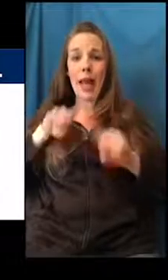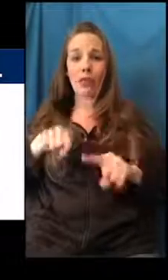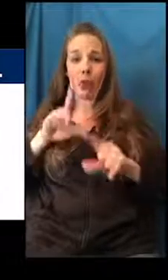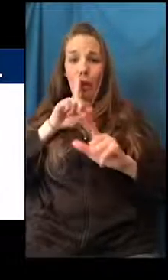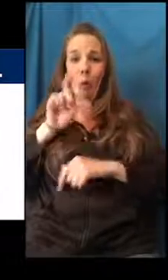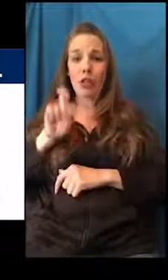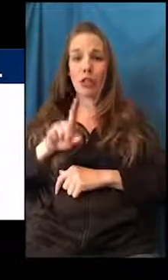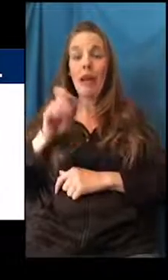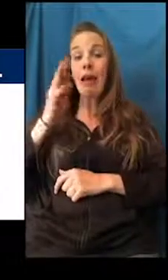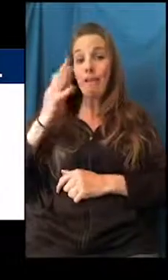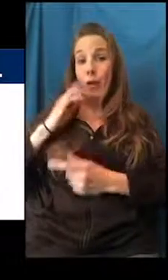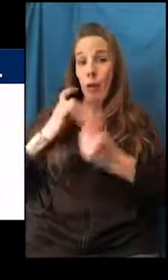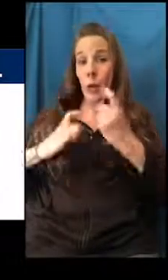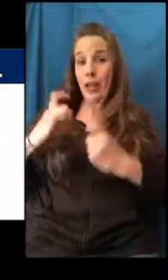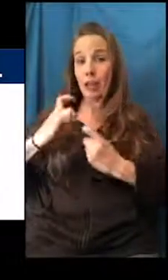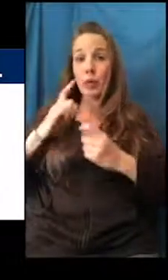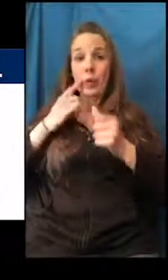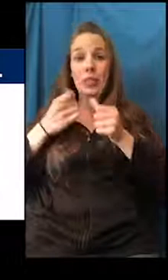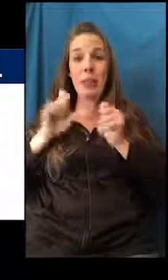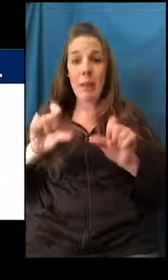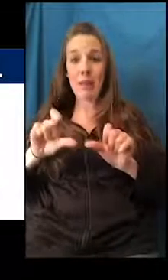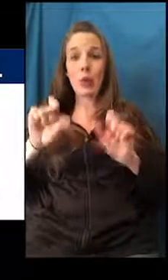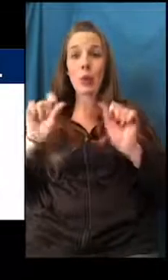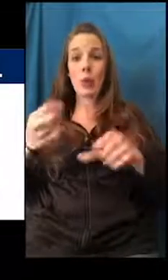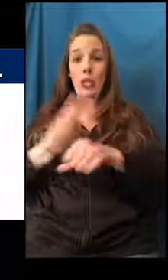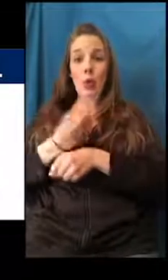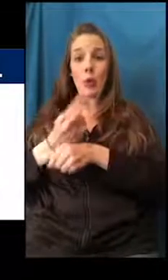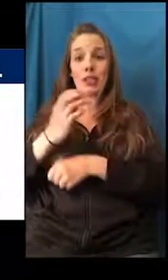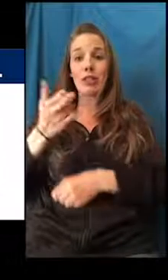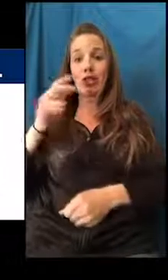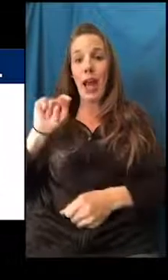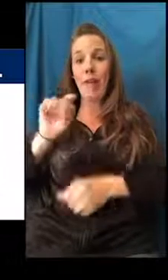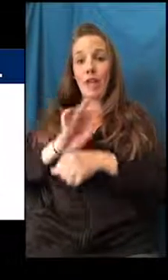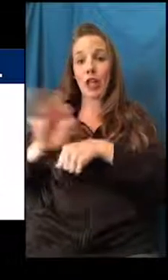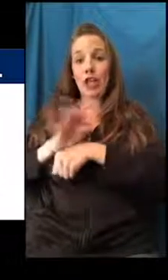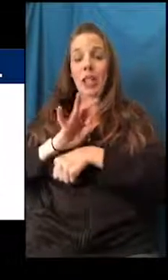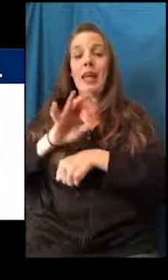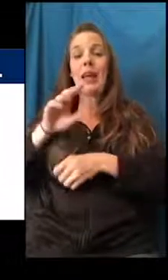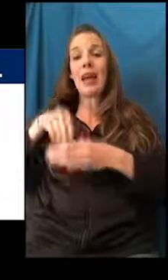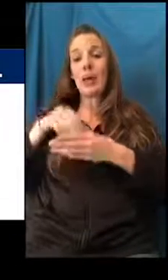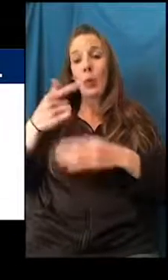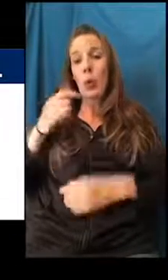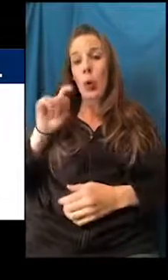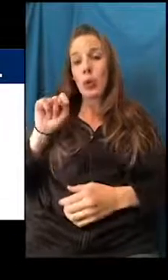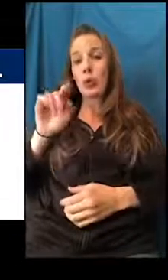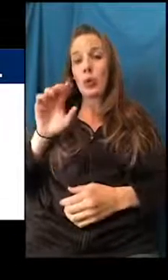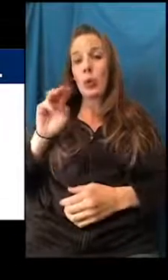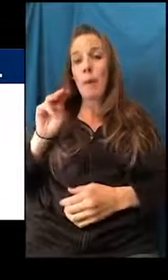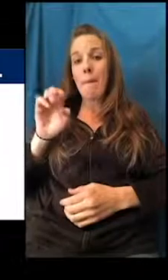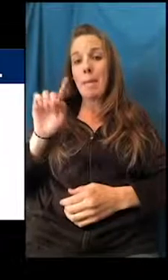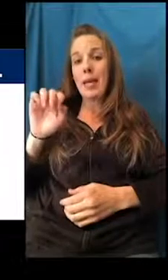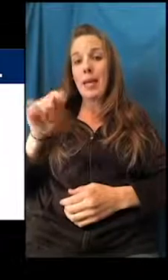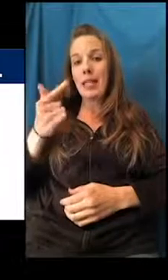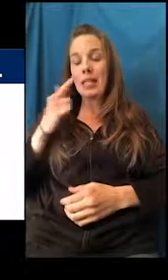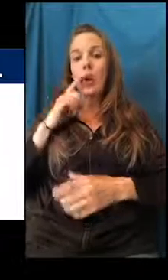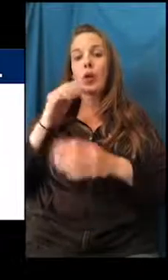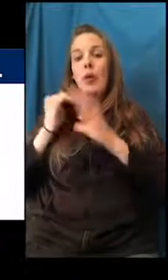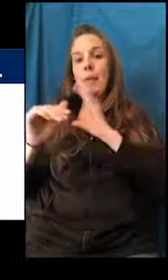do have a question to submit, you can use the chat function within GoToMeeting, or you can email that to